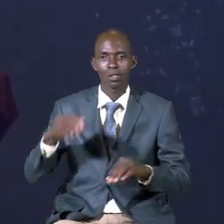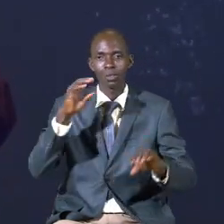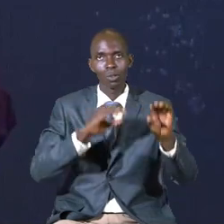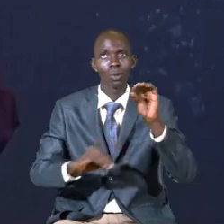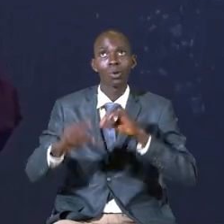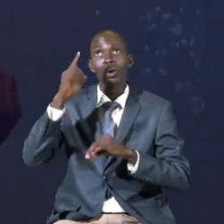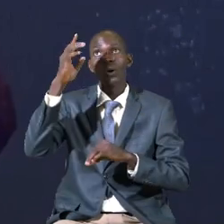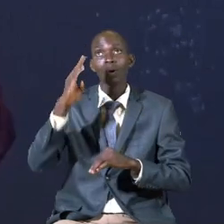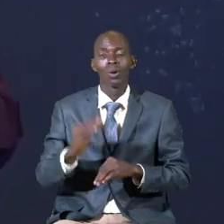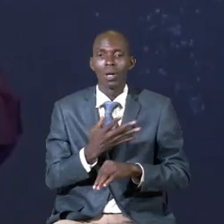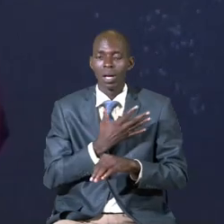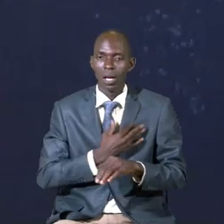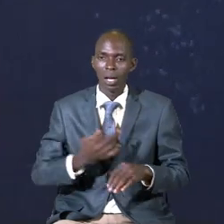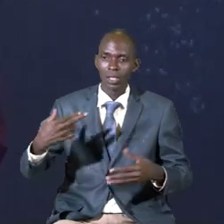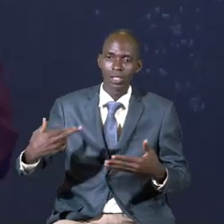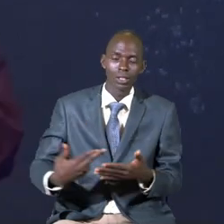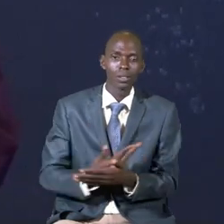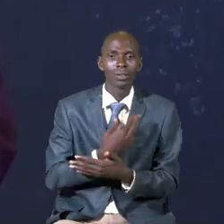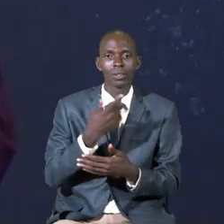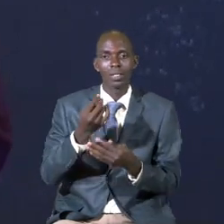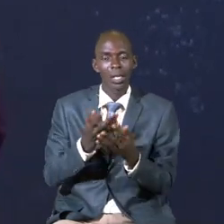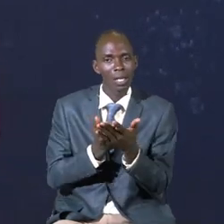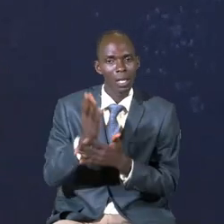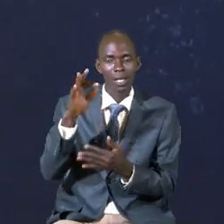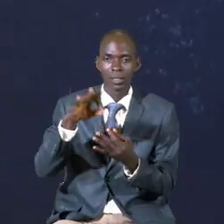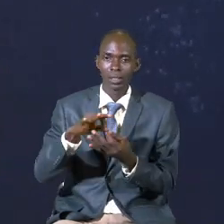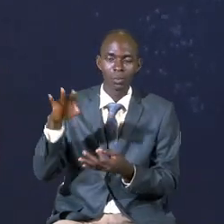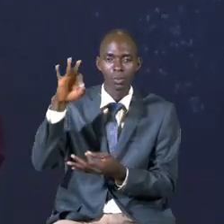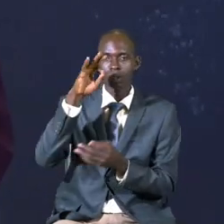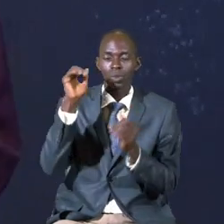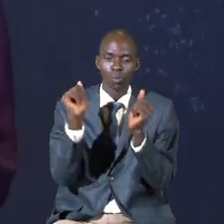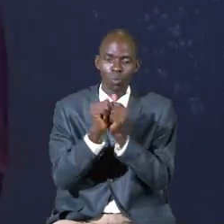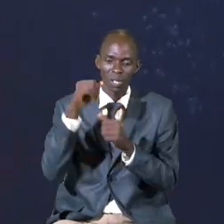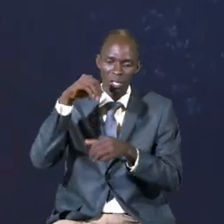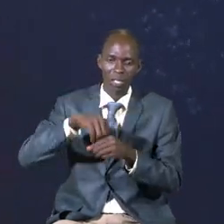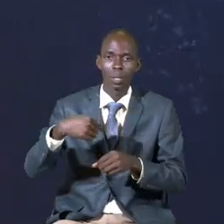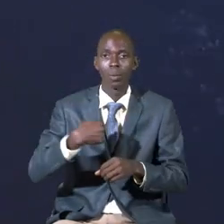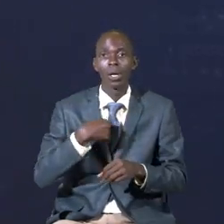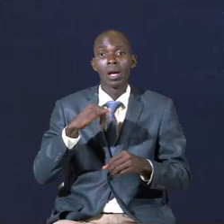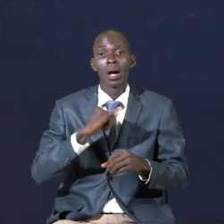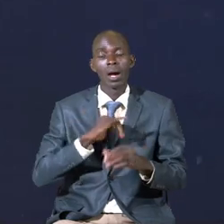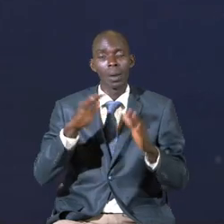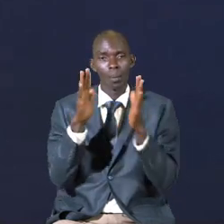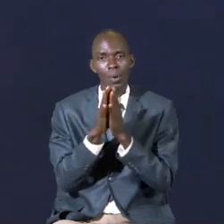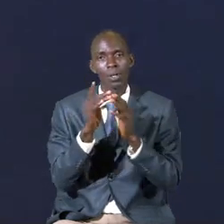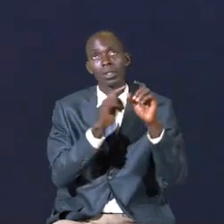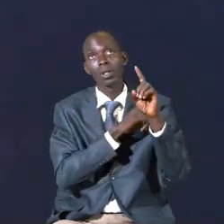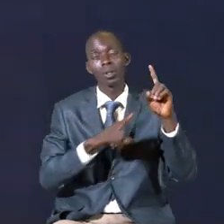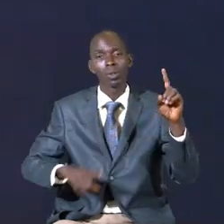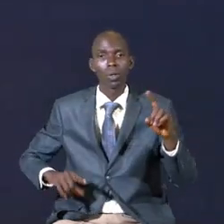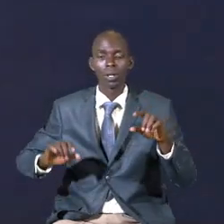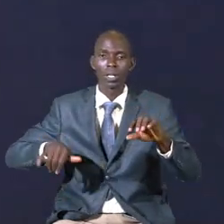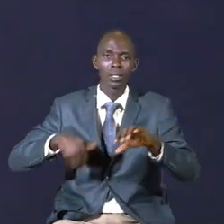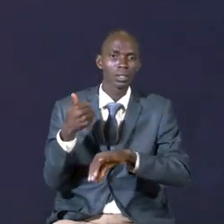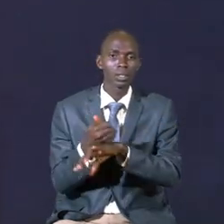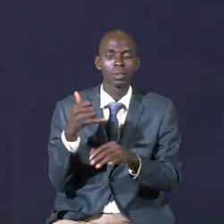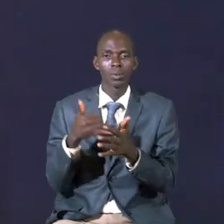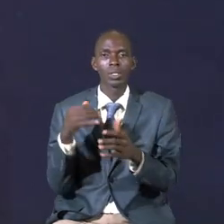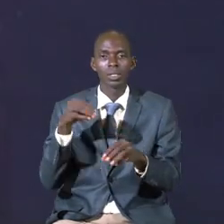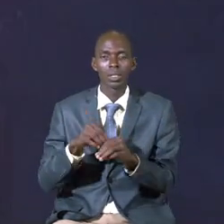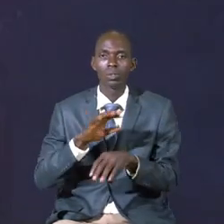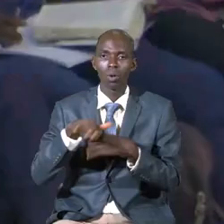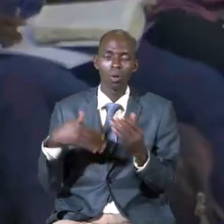a right spirit within me i pray the lord confirm each in every one of our